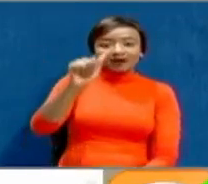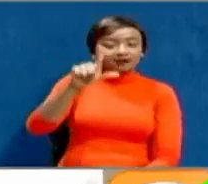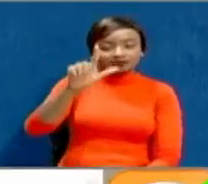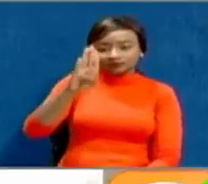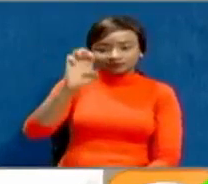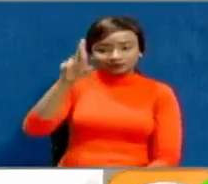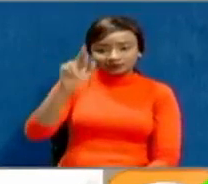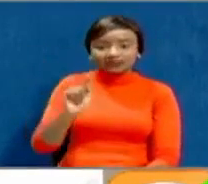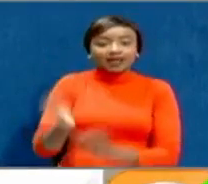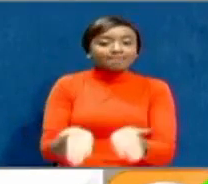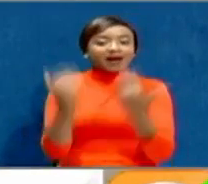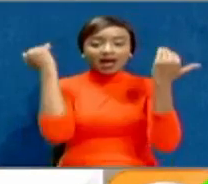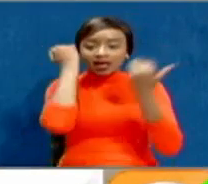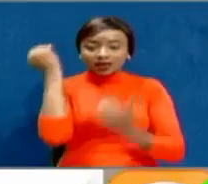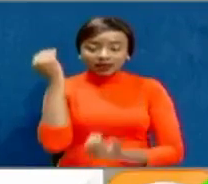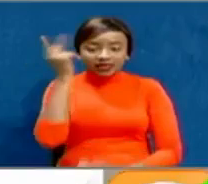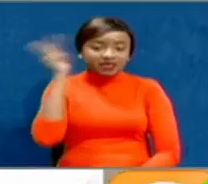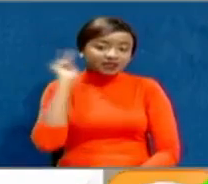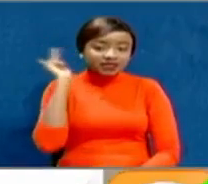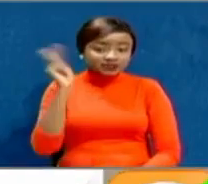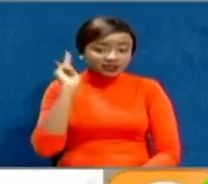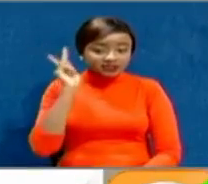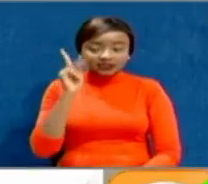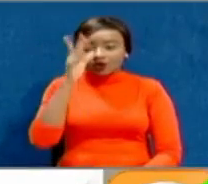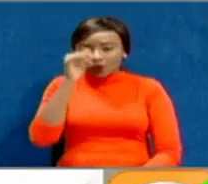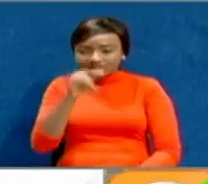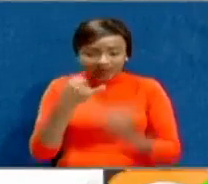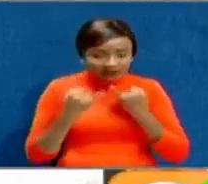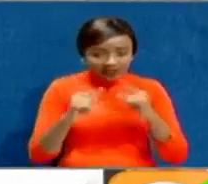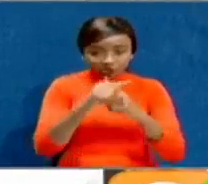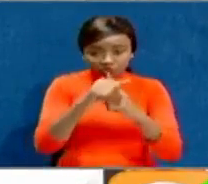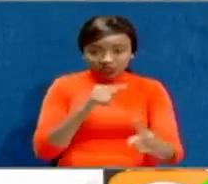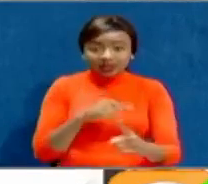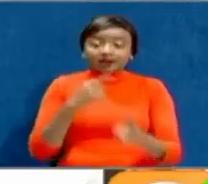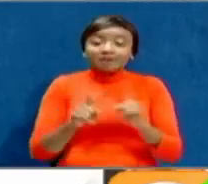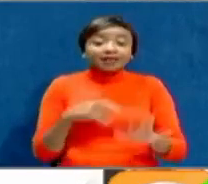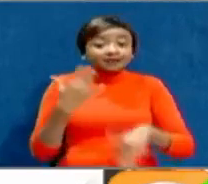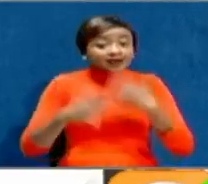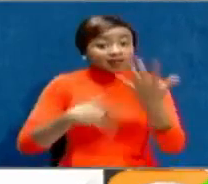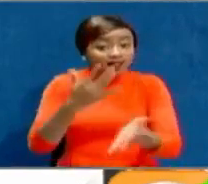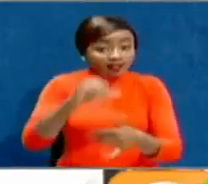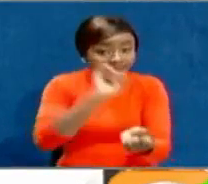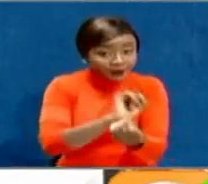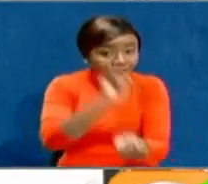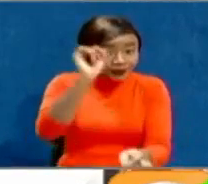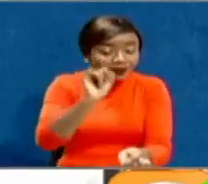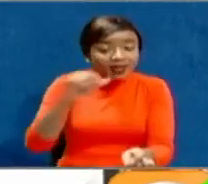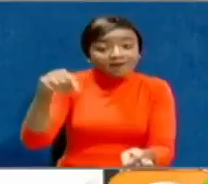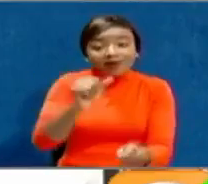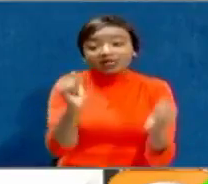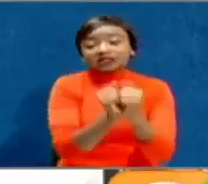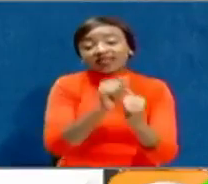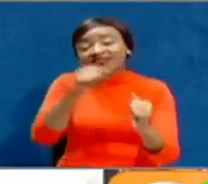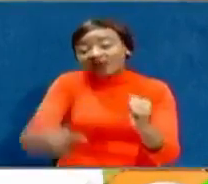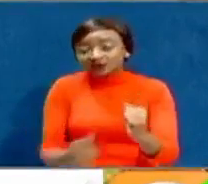Mauti, were arraigned in Kisii with the attempted murder of Maureen Chebet. They were, however, later released on a 10,000 Kenya